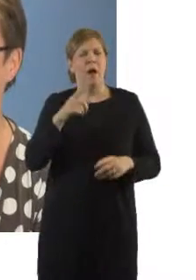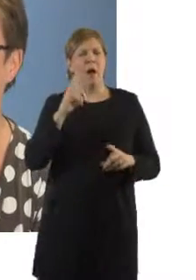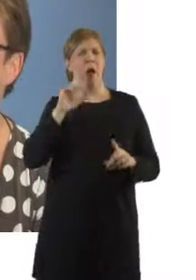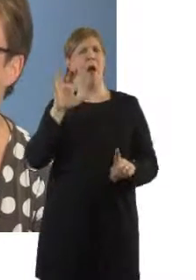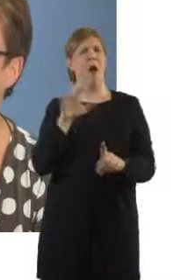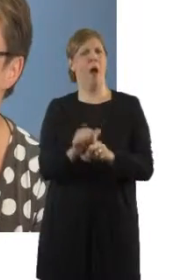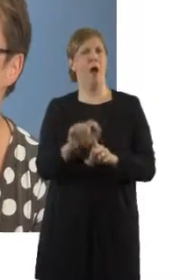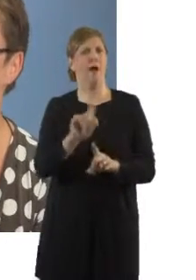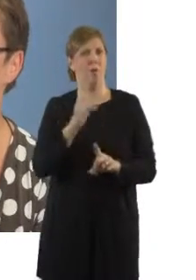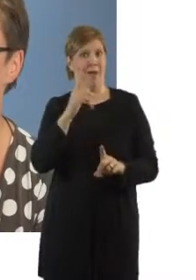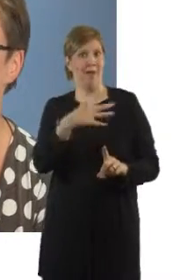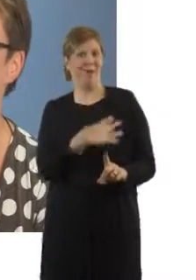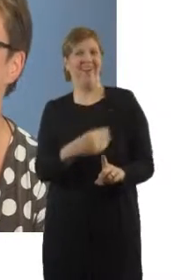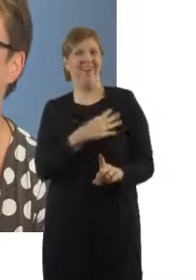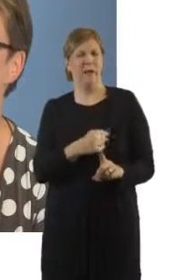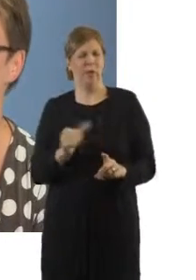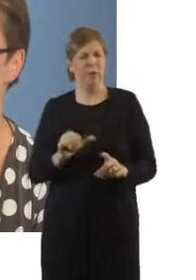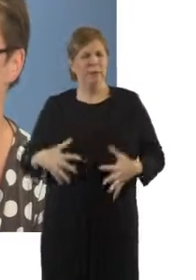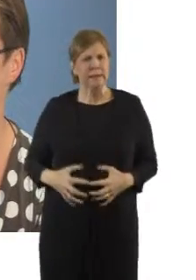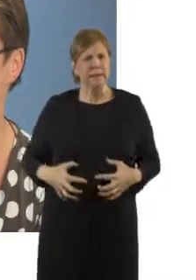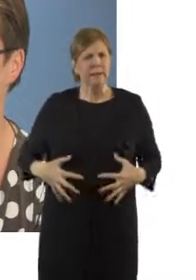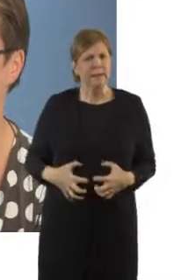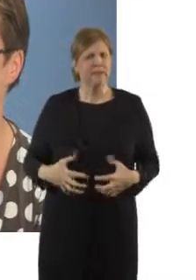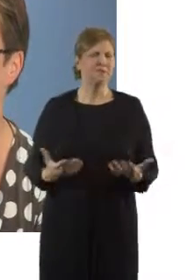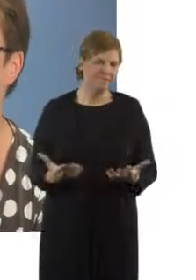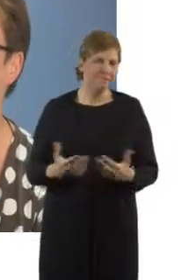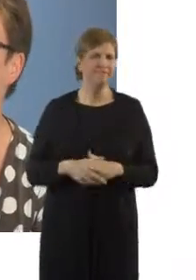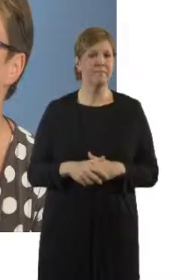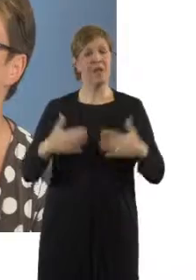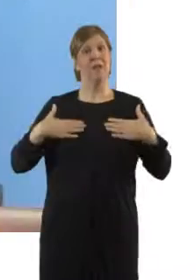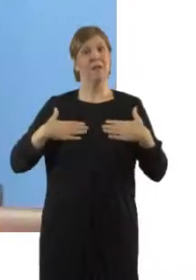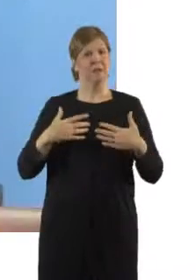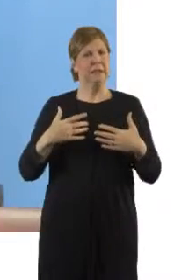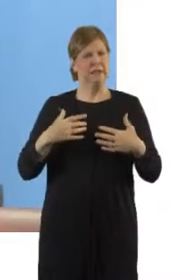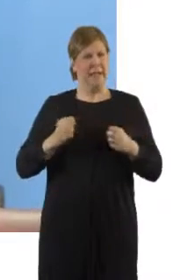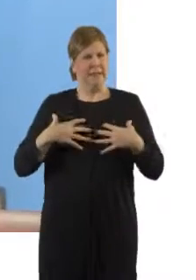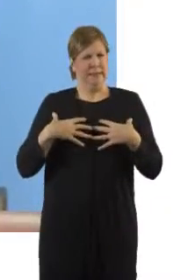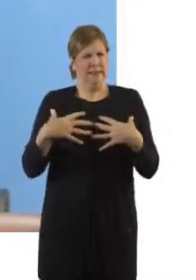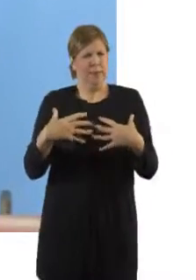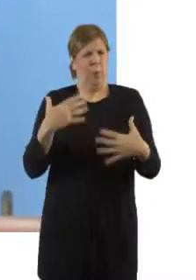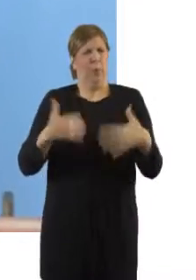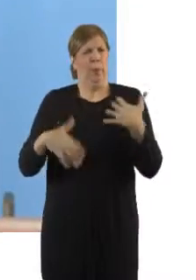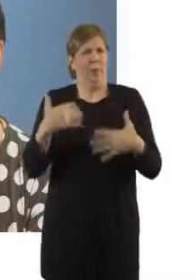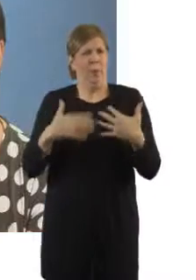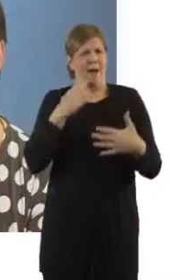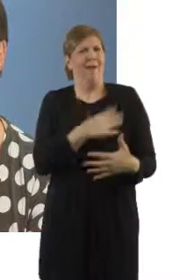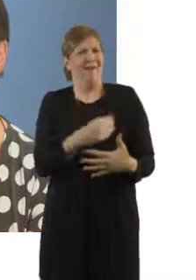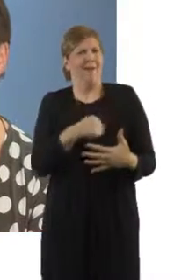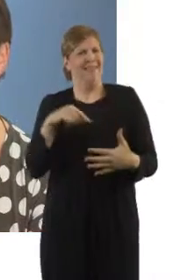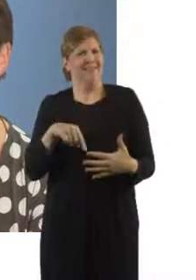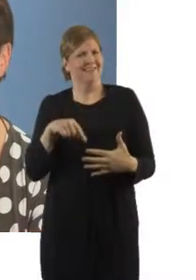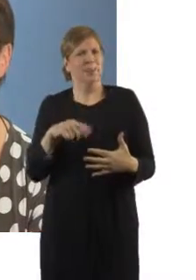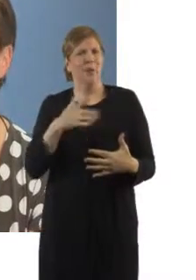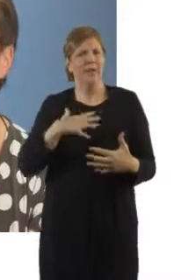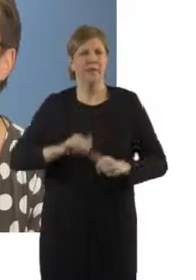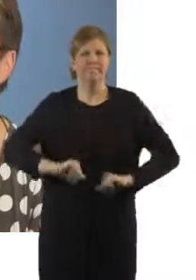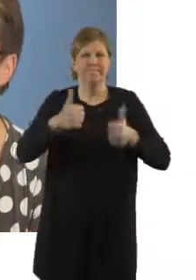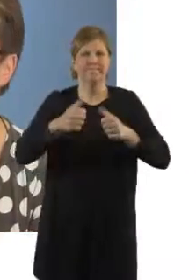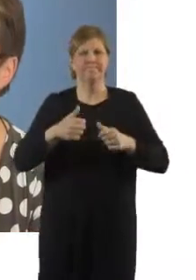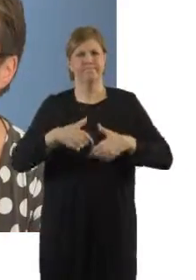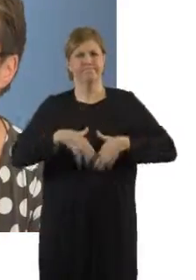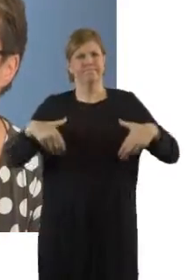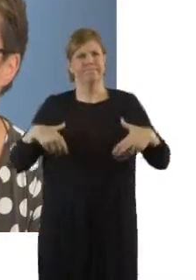pains, and they may be more noticeable when she is breastfeeding. Her breasts will swell and may feel a bit tender when the breast milk comes in,